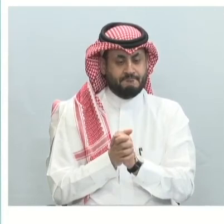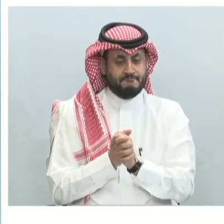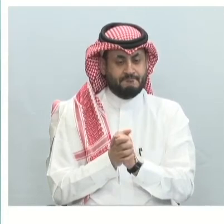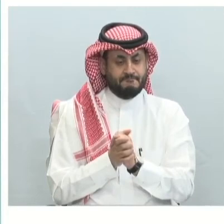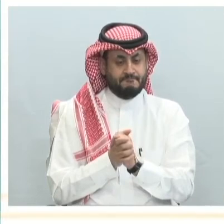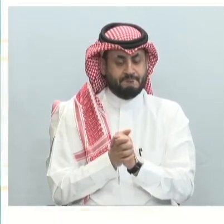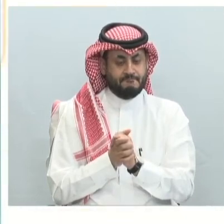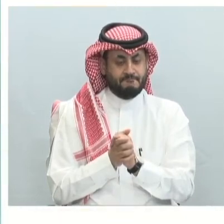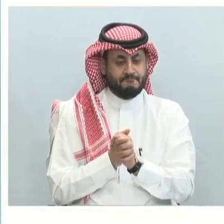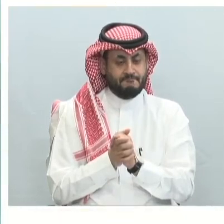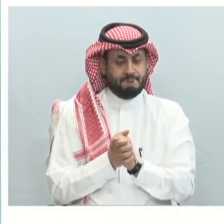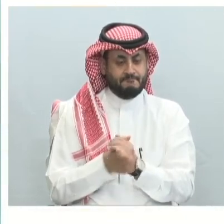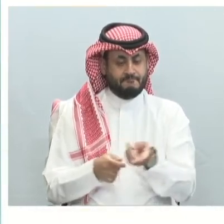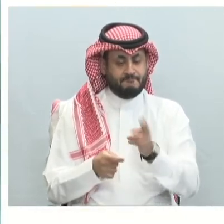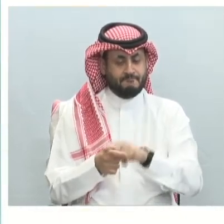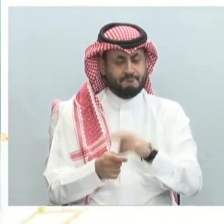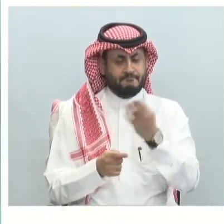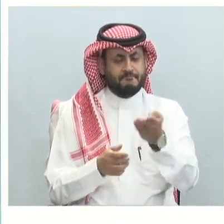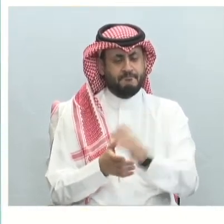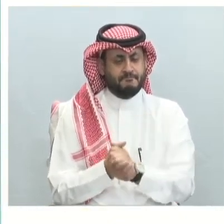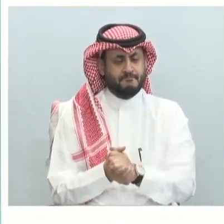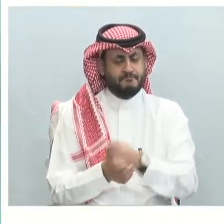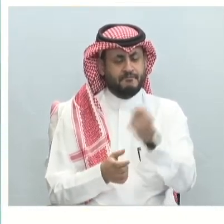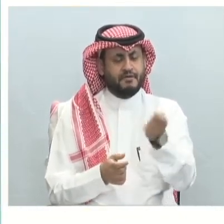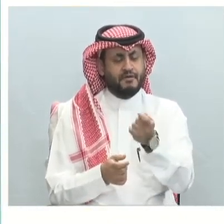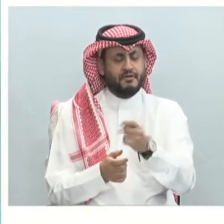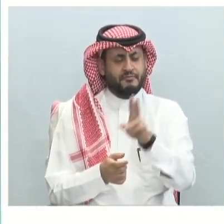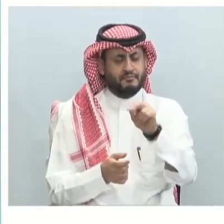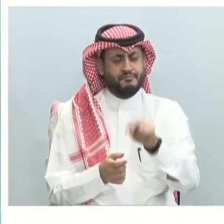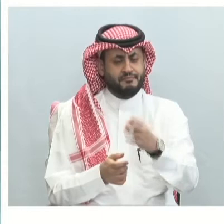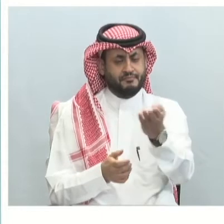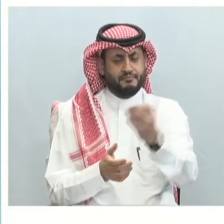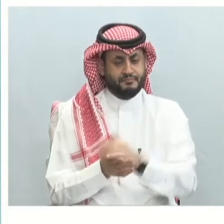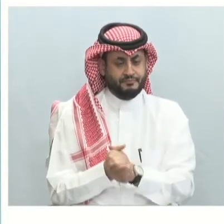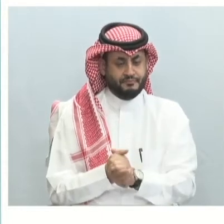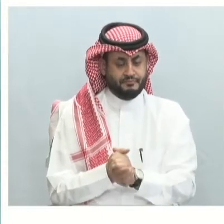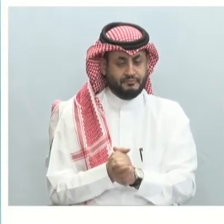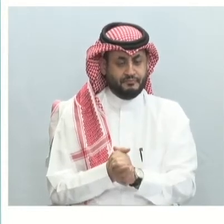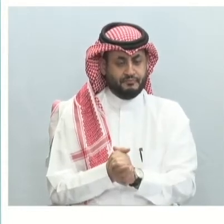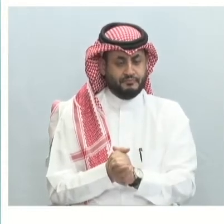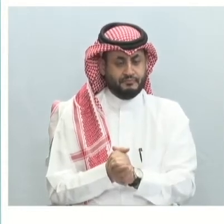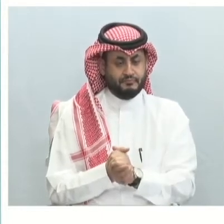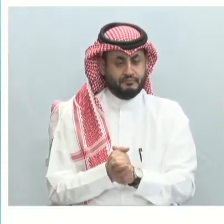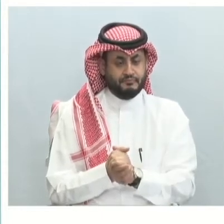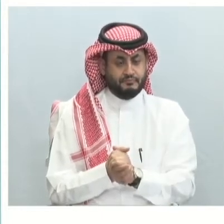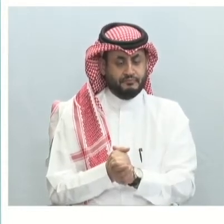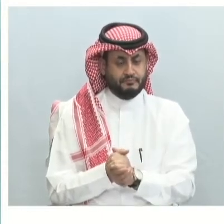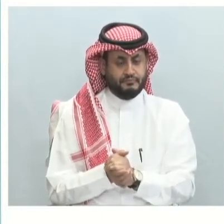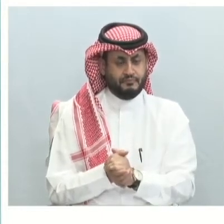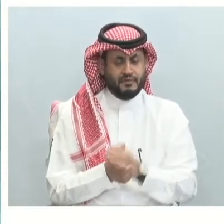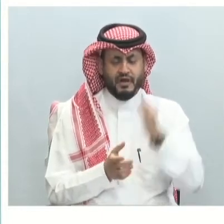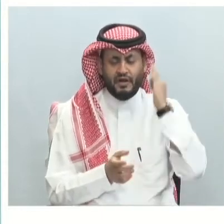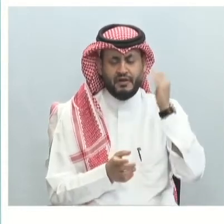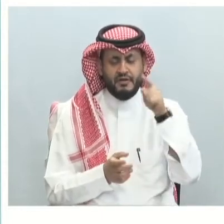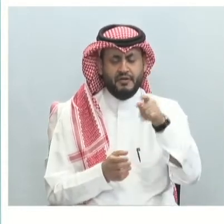He is watching TV. So again, what's your dad doing? He is watching TV. Okay. Now, listen, point,